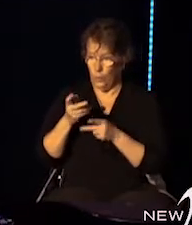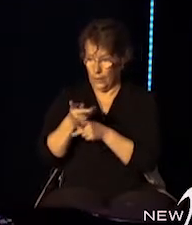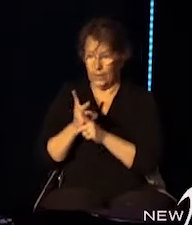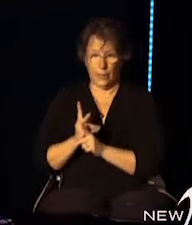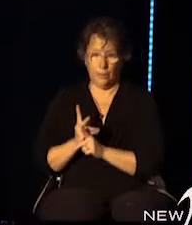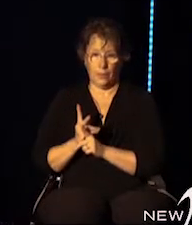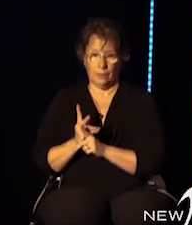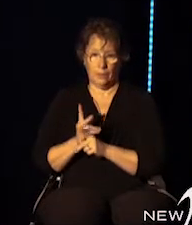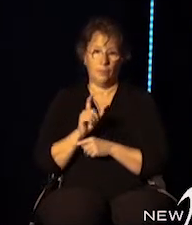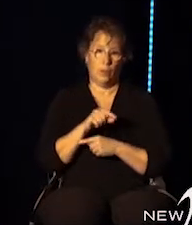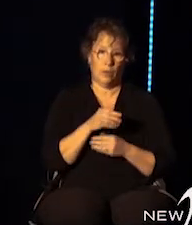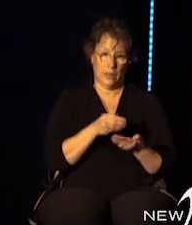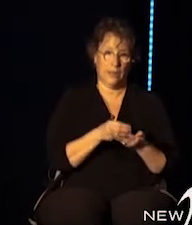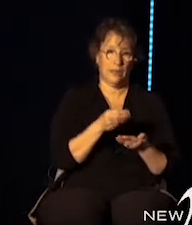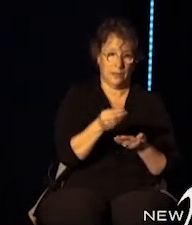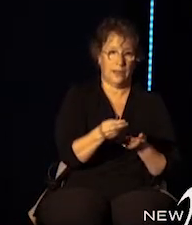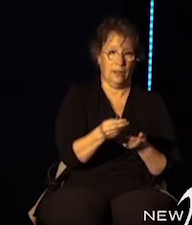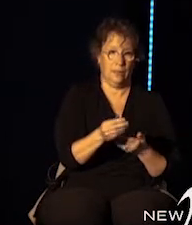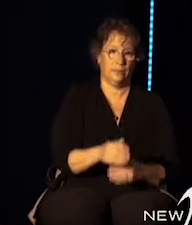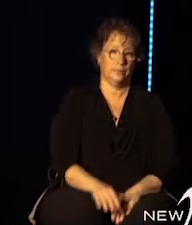sell.